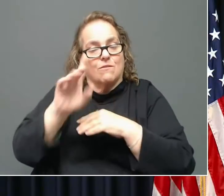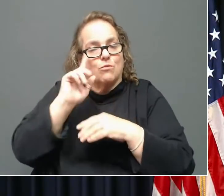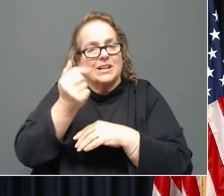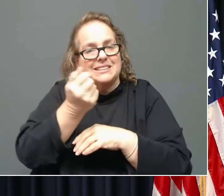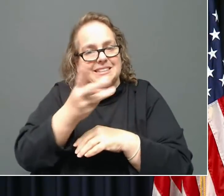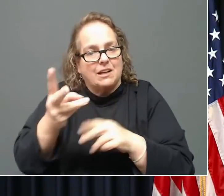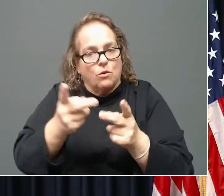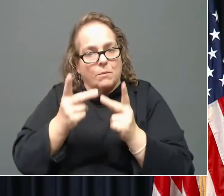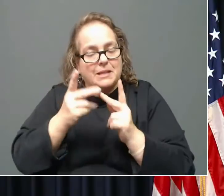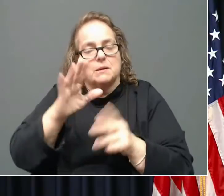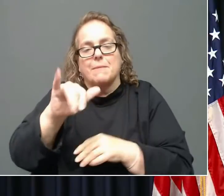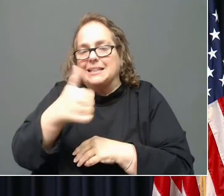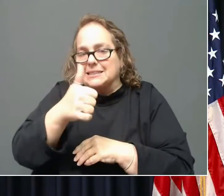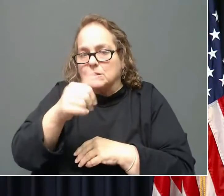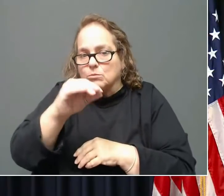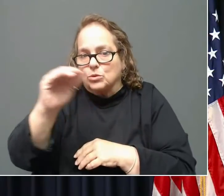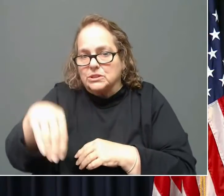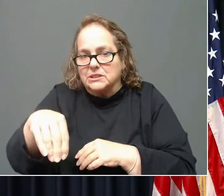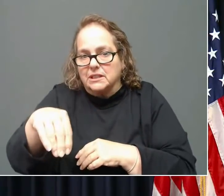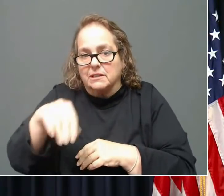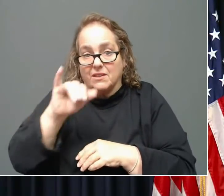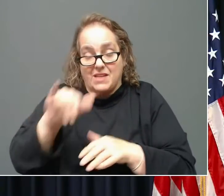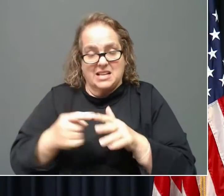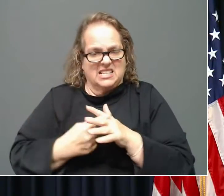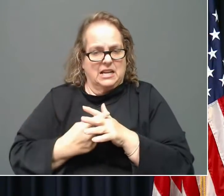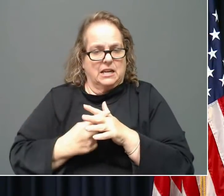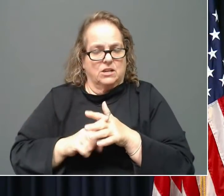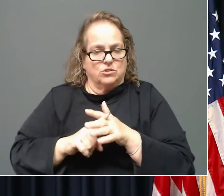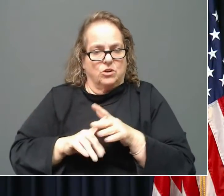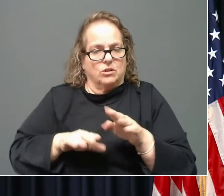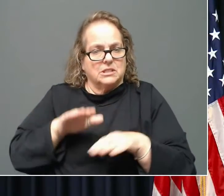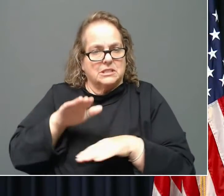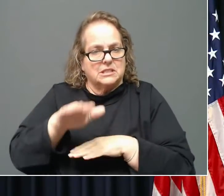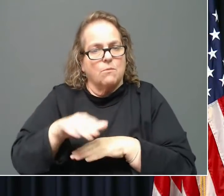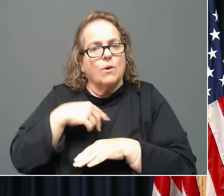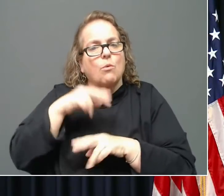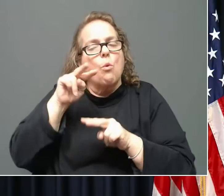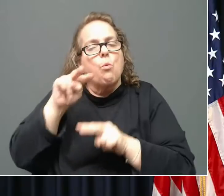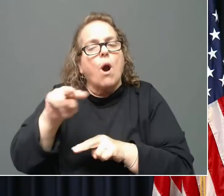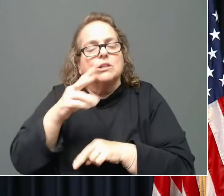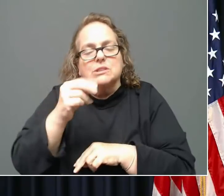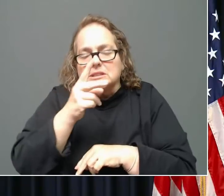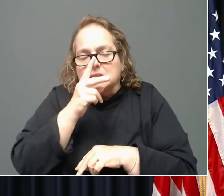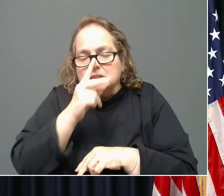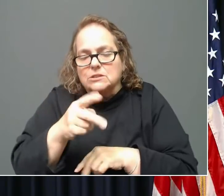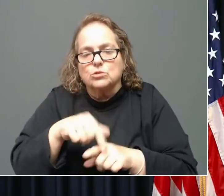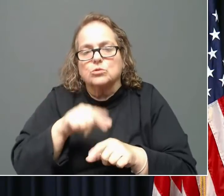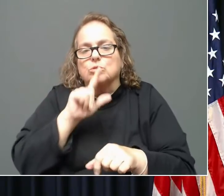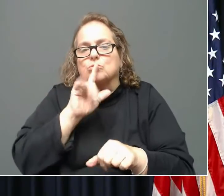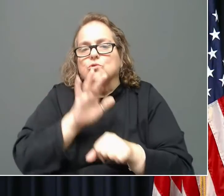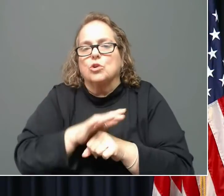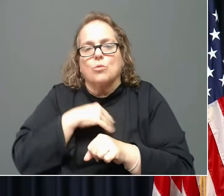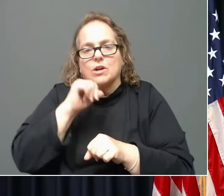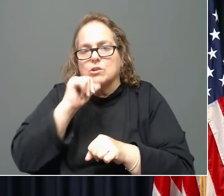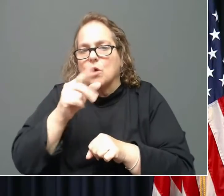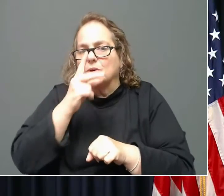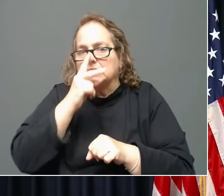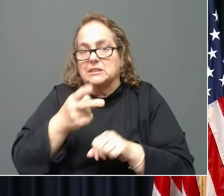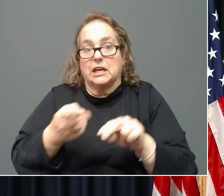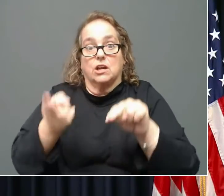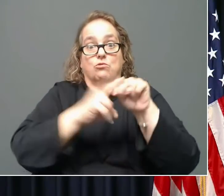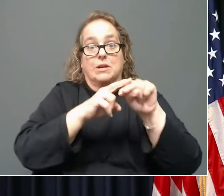10%. This is an initial step where we'll watch and see to ensure we don't see a corresponding increase in